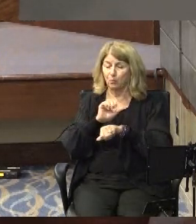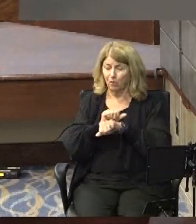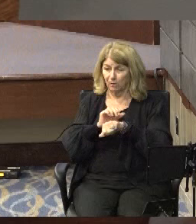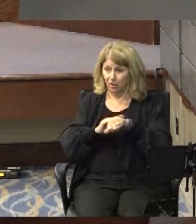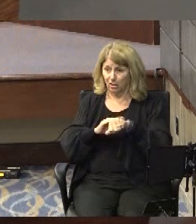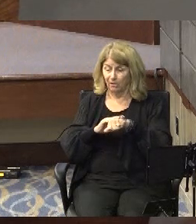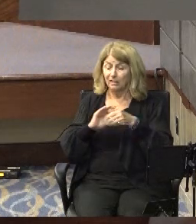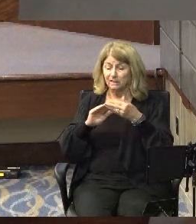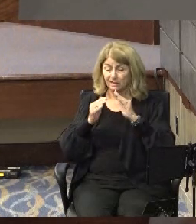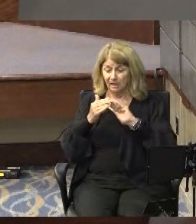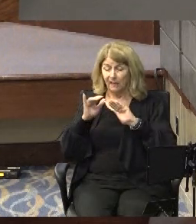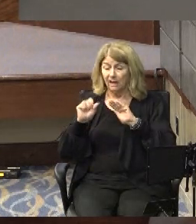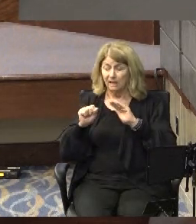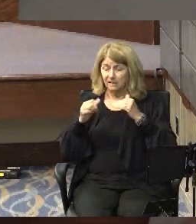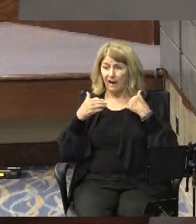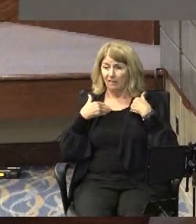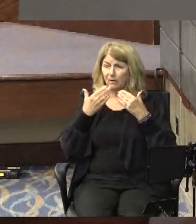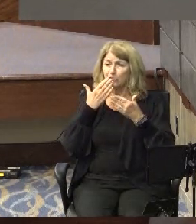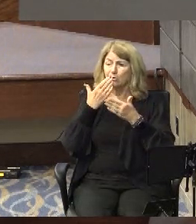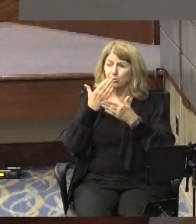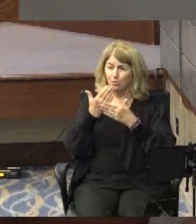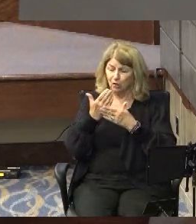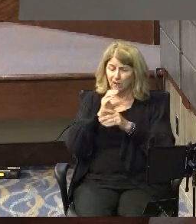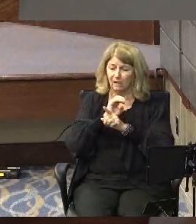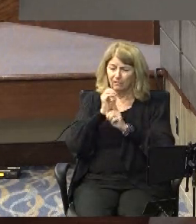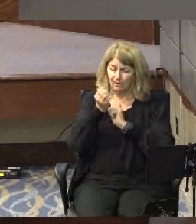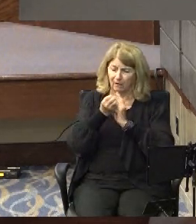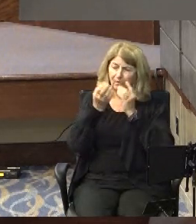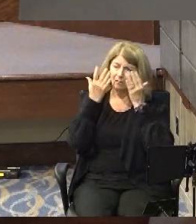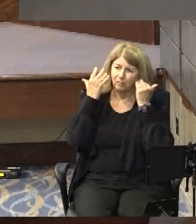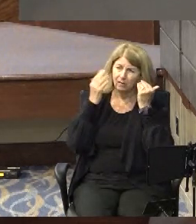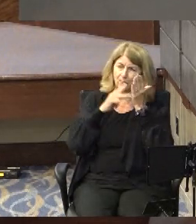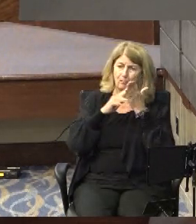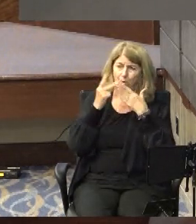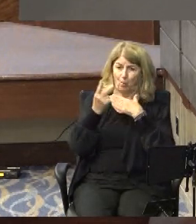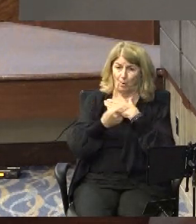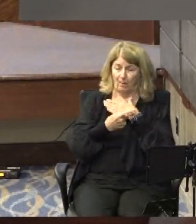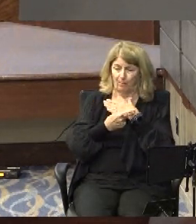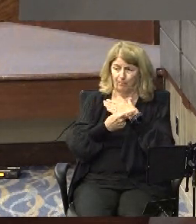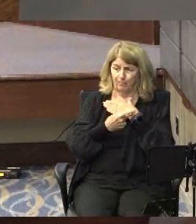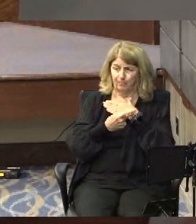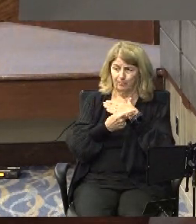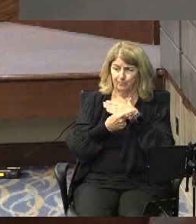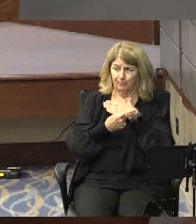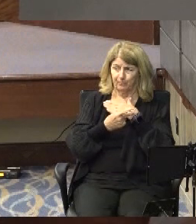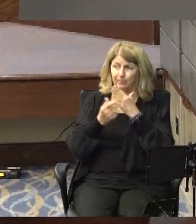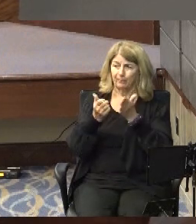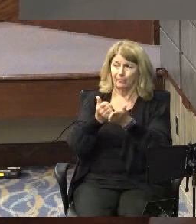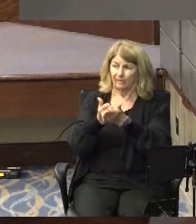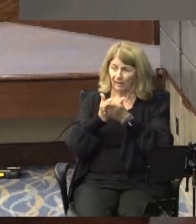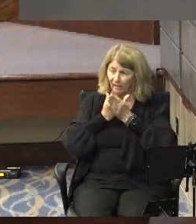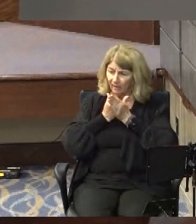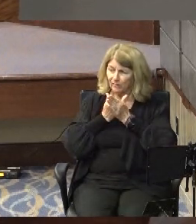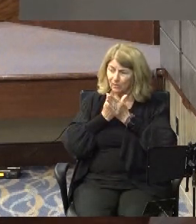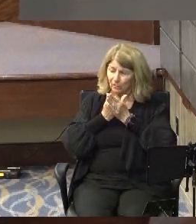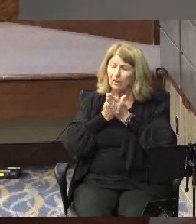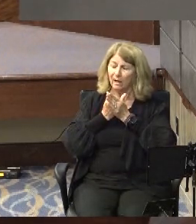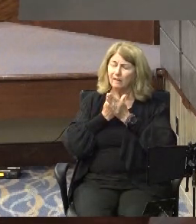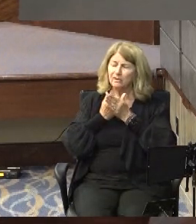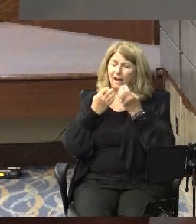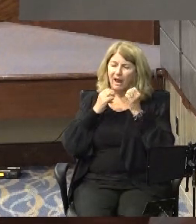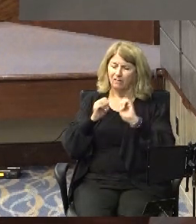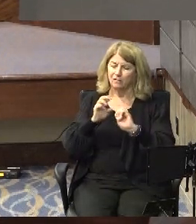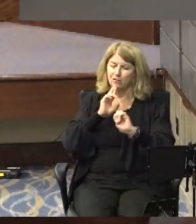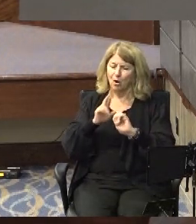city is laying a good foundation for environmentally friendly programming. As helpful and desirable as these efforts are,